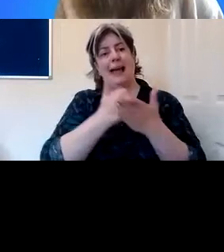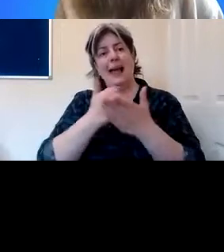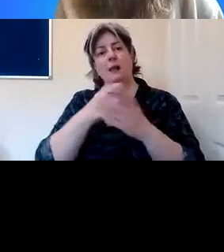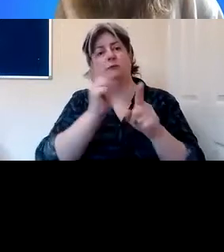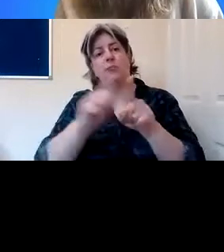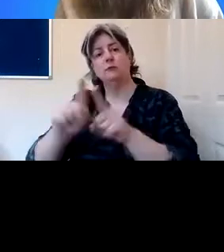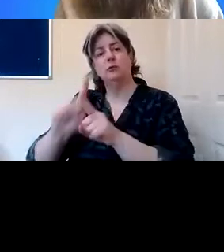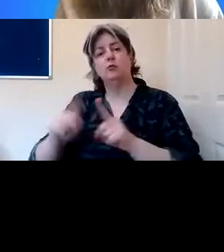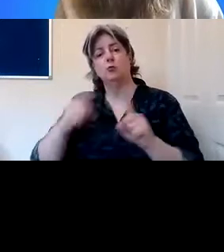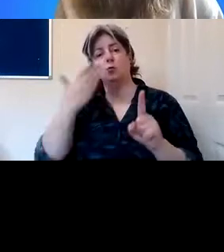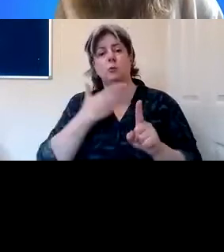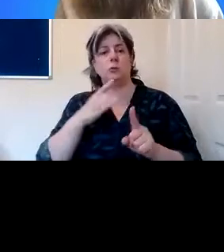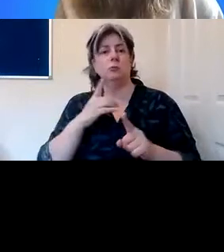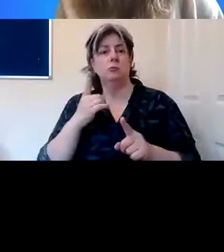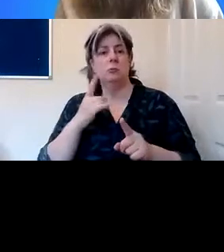questioner addressed.